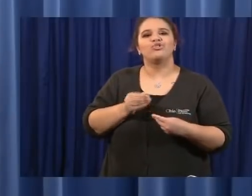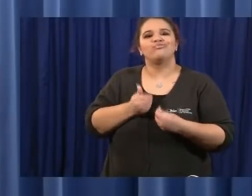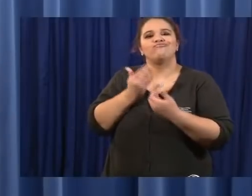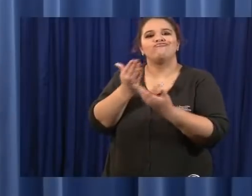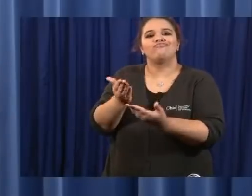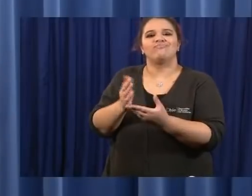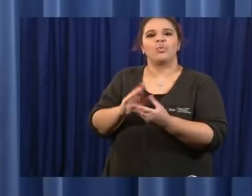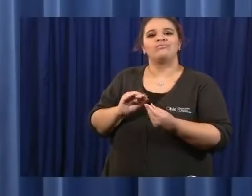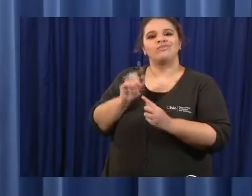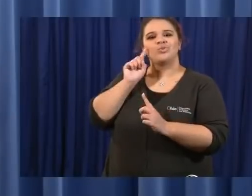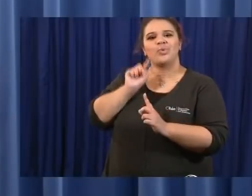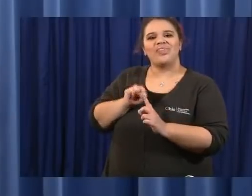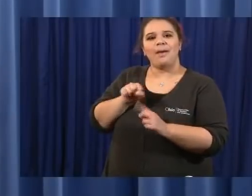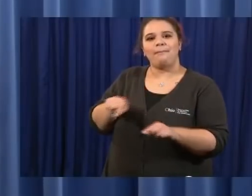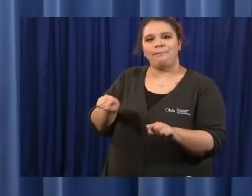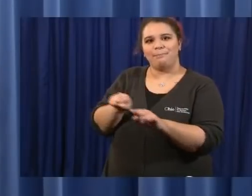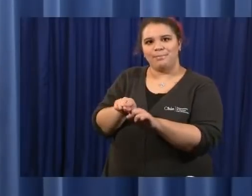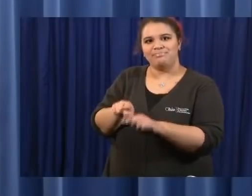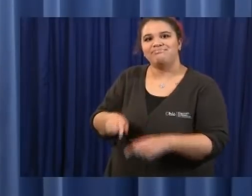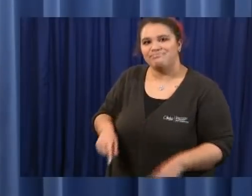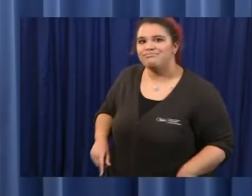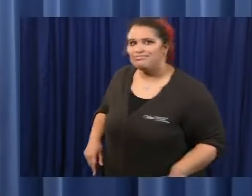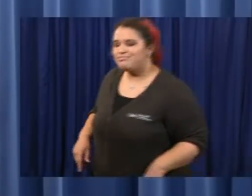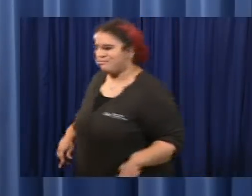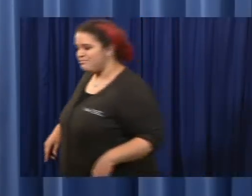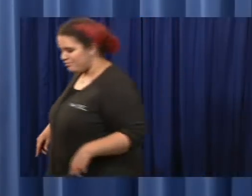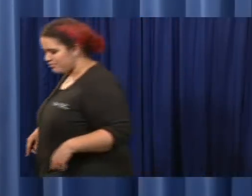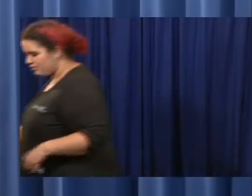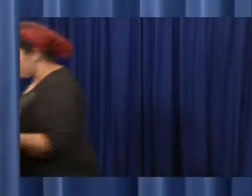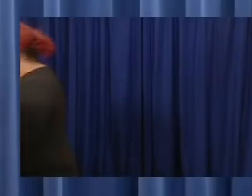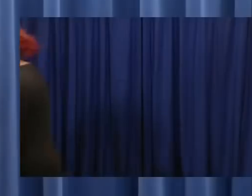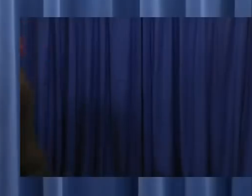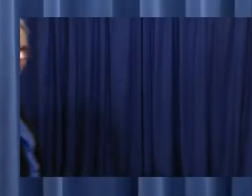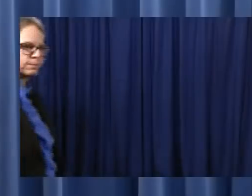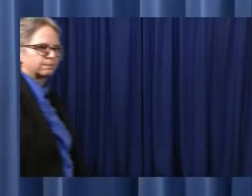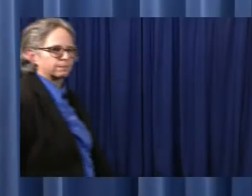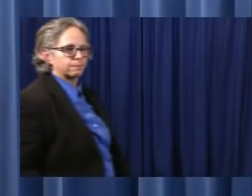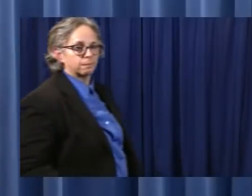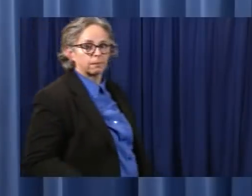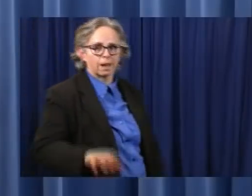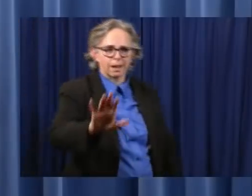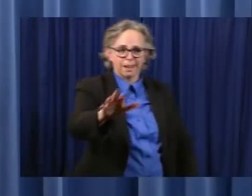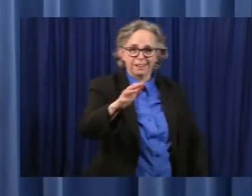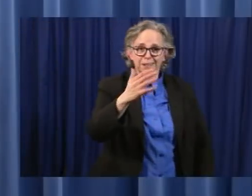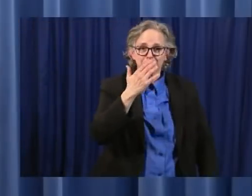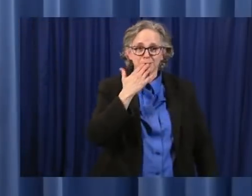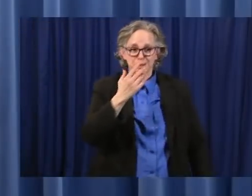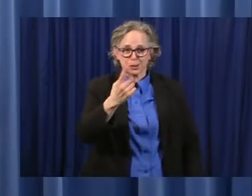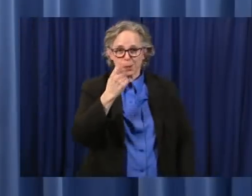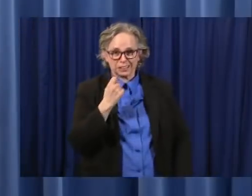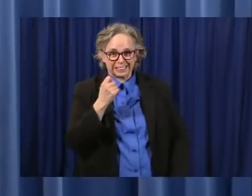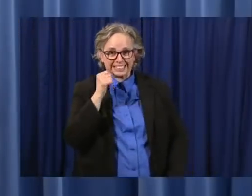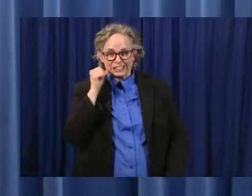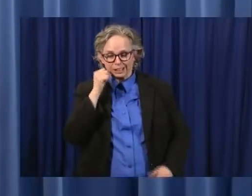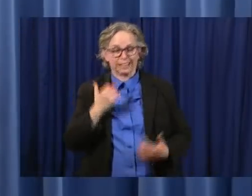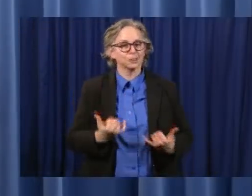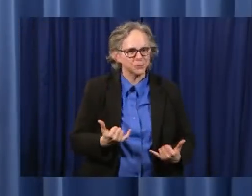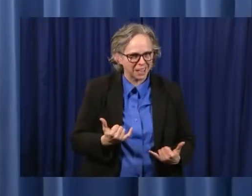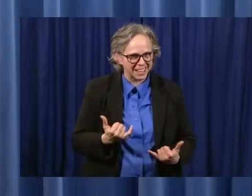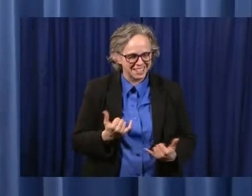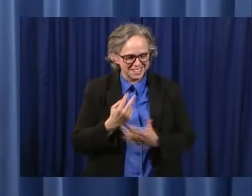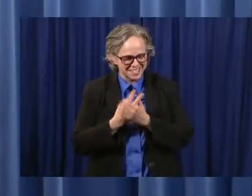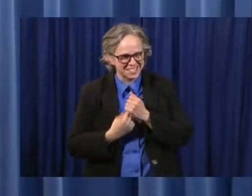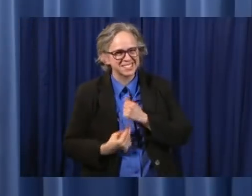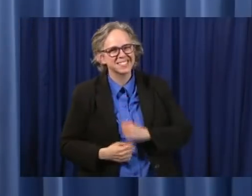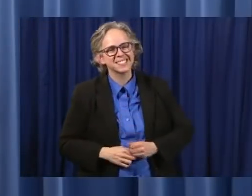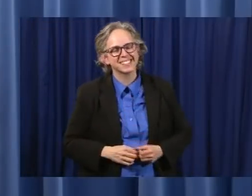Ben, it certainly is, and it was a good question yesterday, good question today. I kind of missed